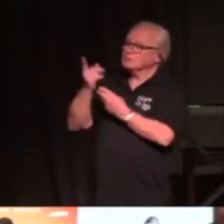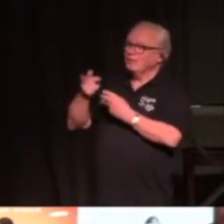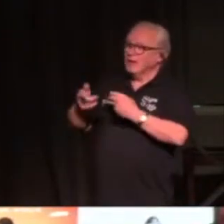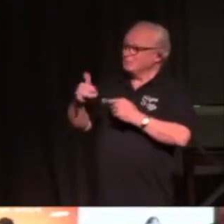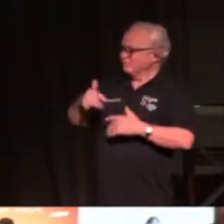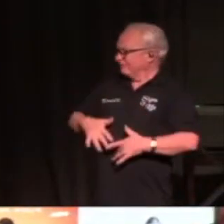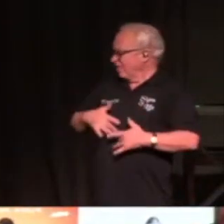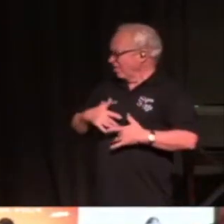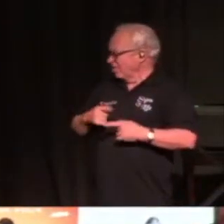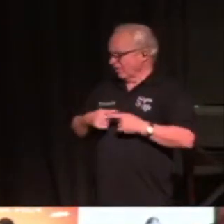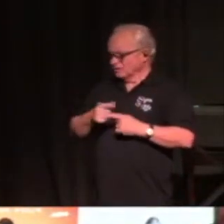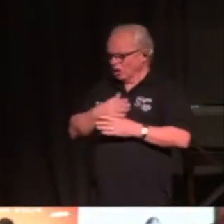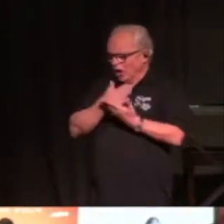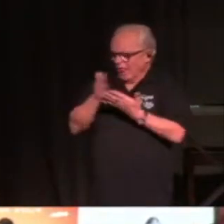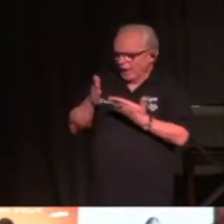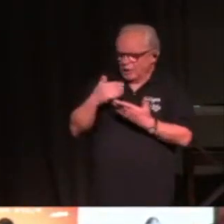now, seek the Lord.